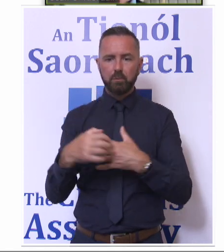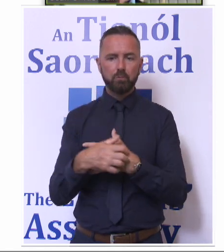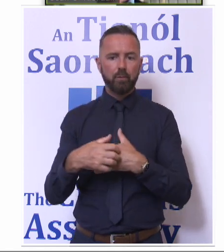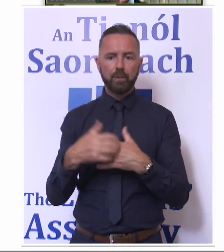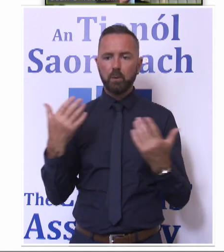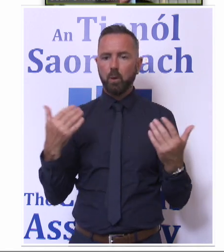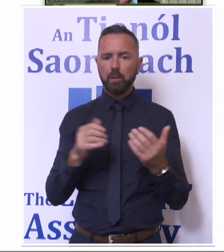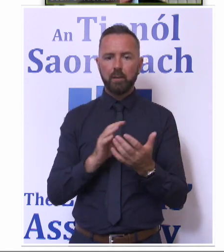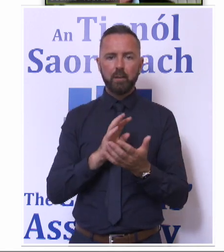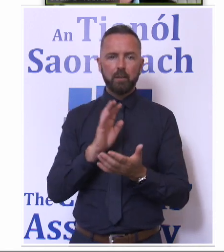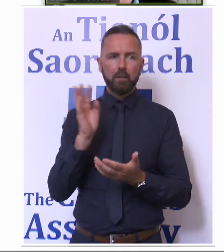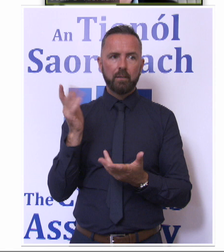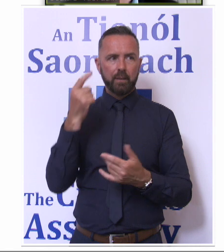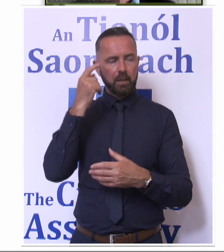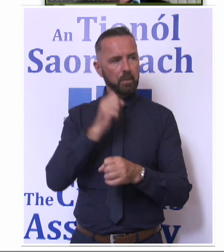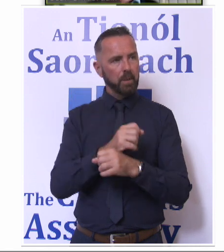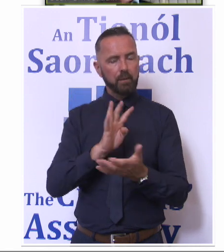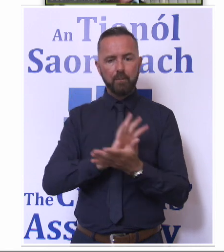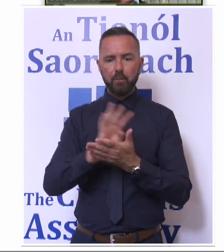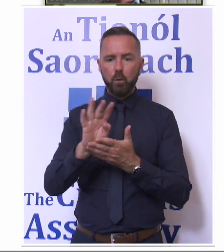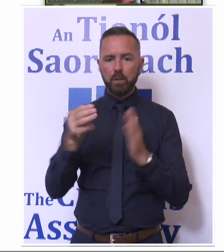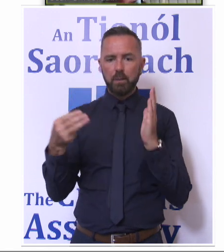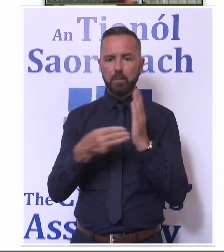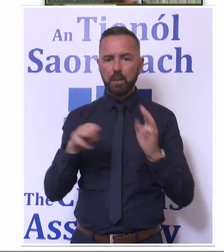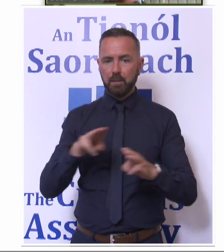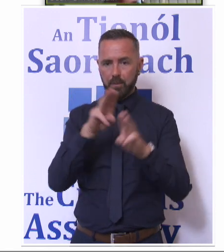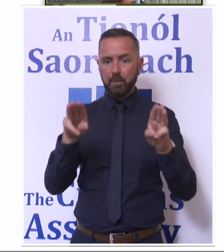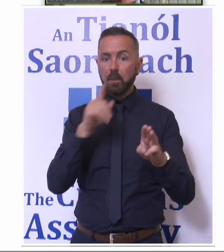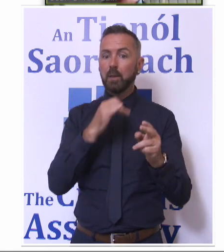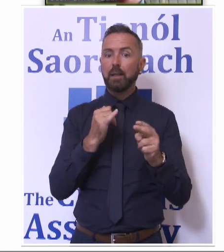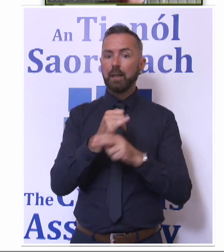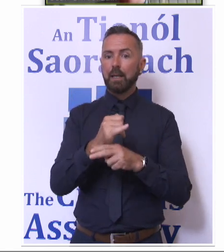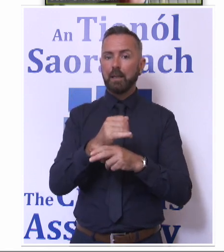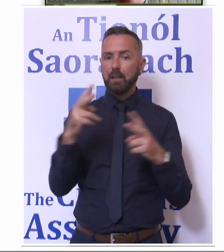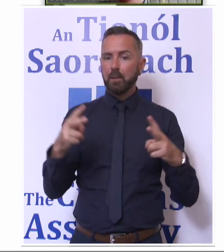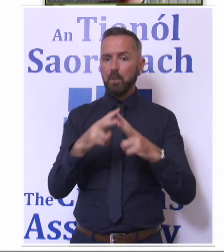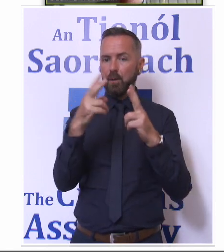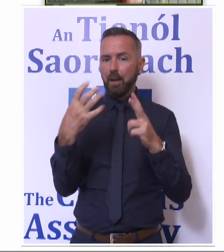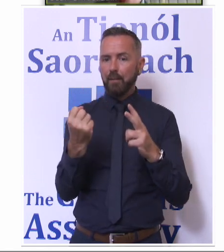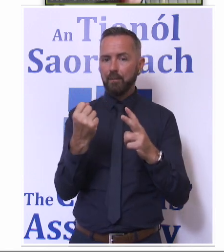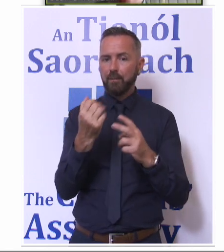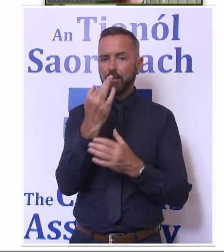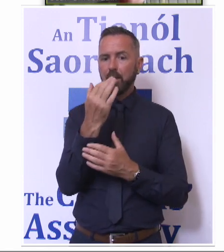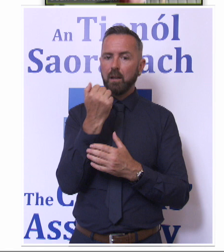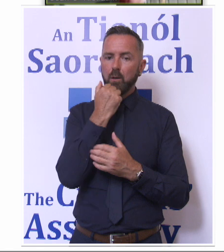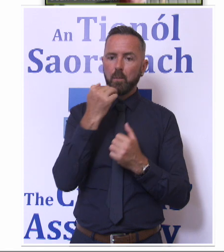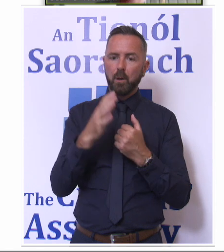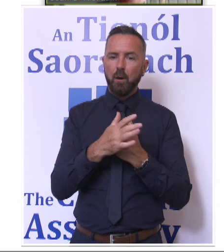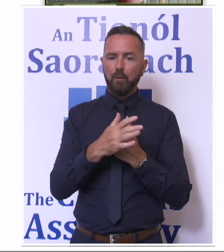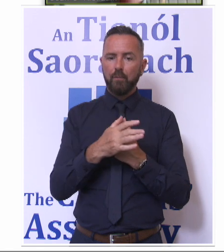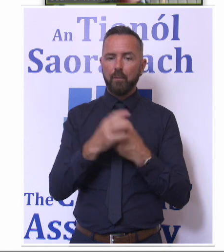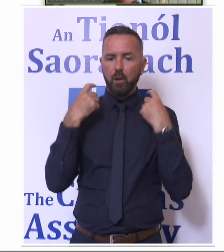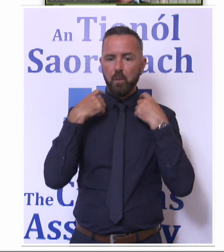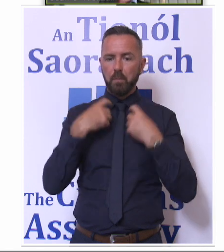of 14 odd million people. Within Paris itself, there are a number of